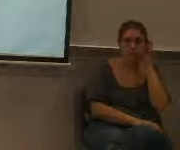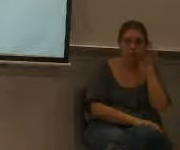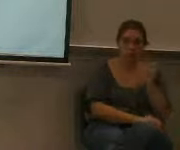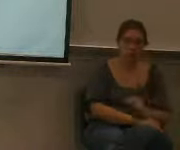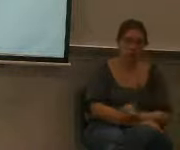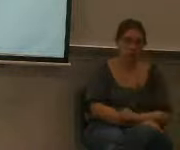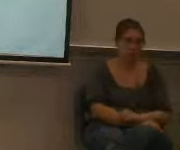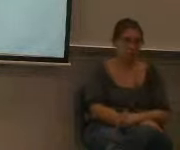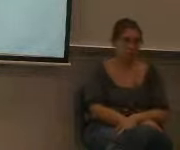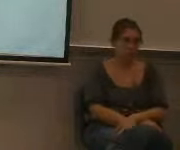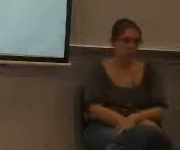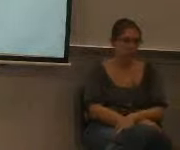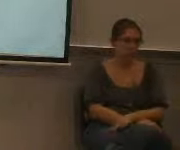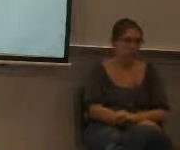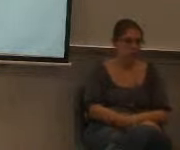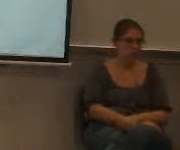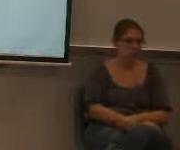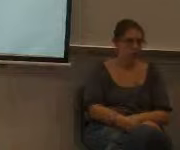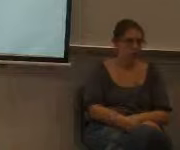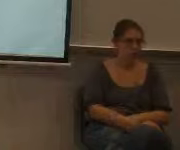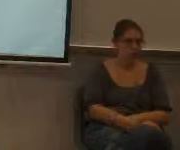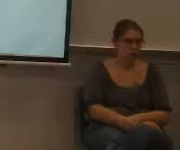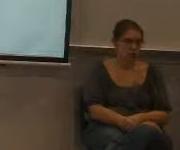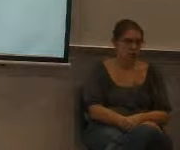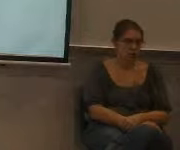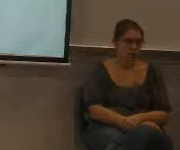We have a question. Yes, Bob.